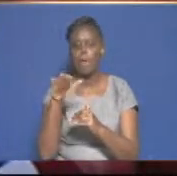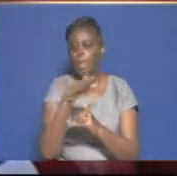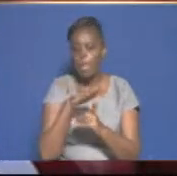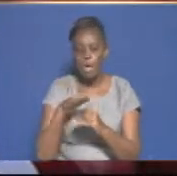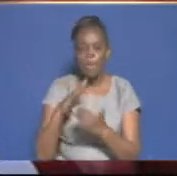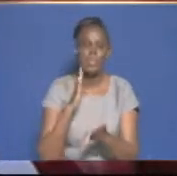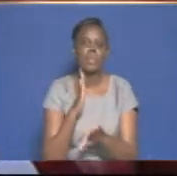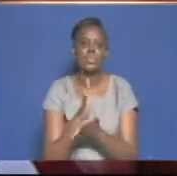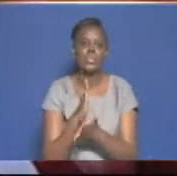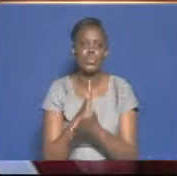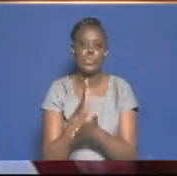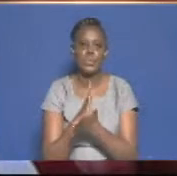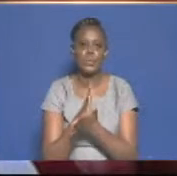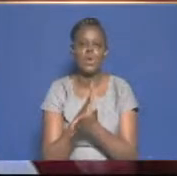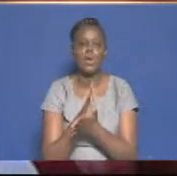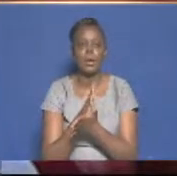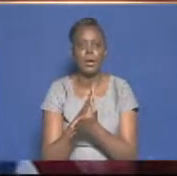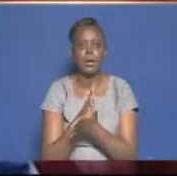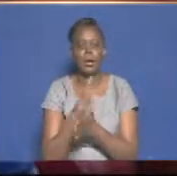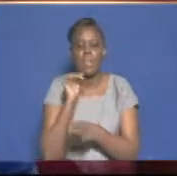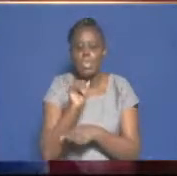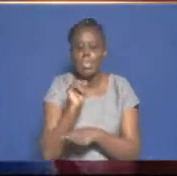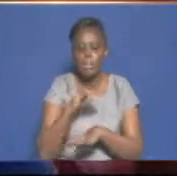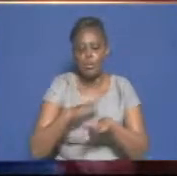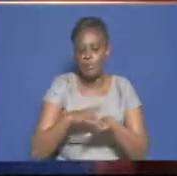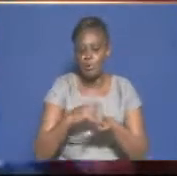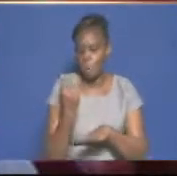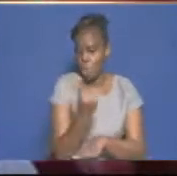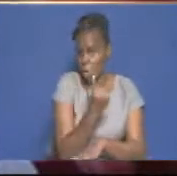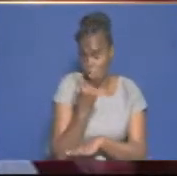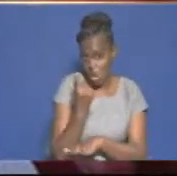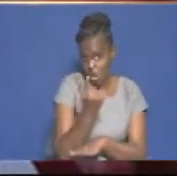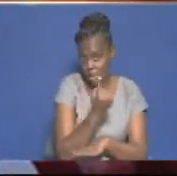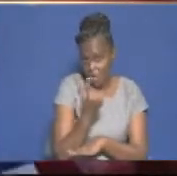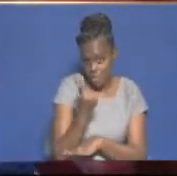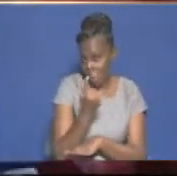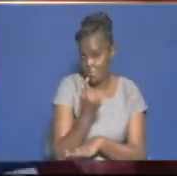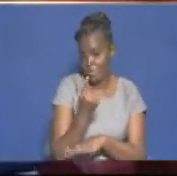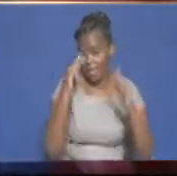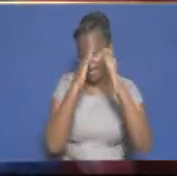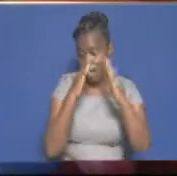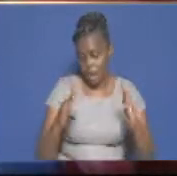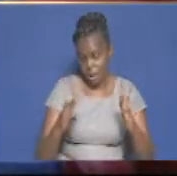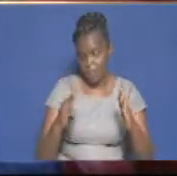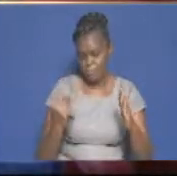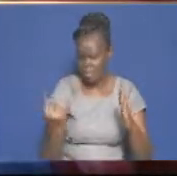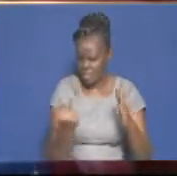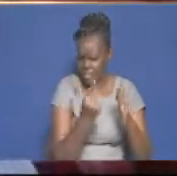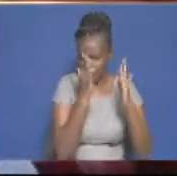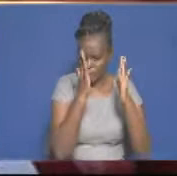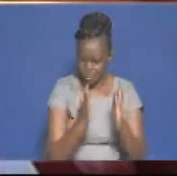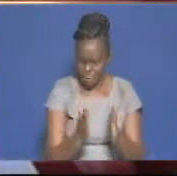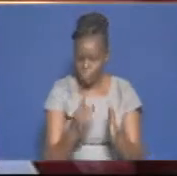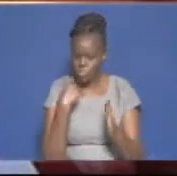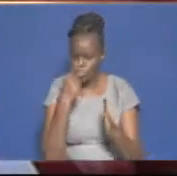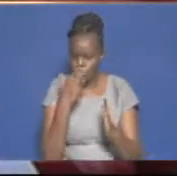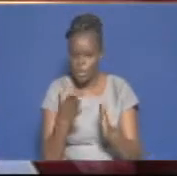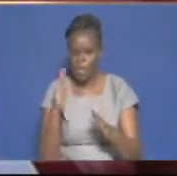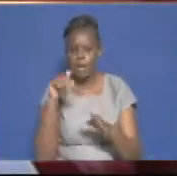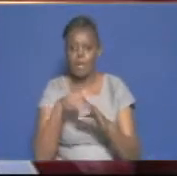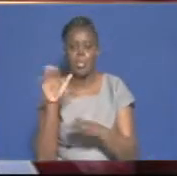sure that is really known. And that will be good not only for the House, but everybody else who will be in the